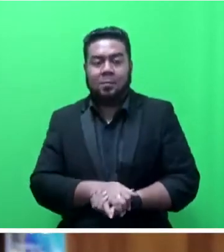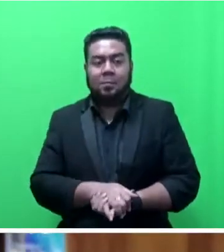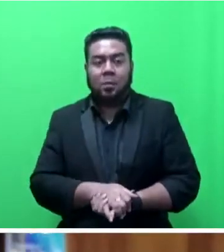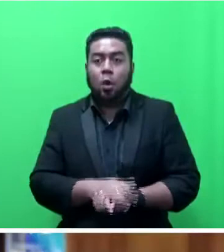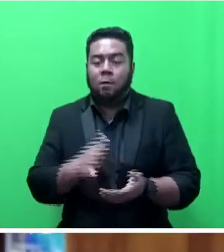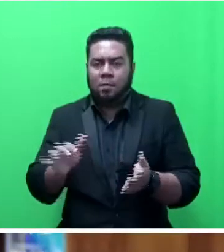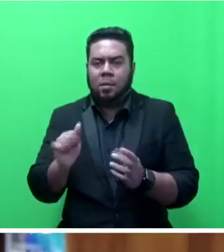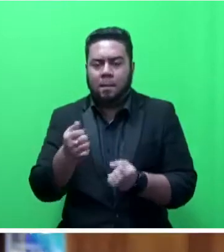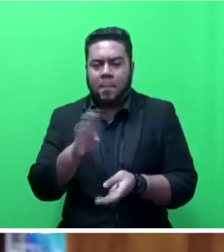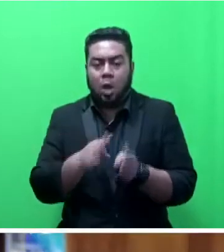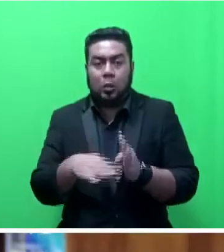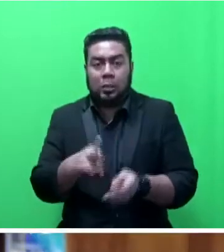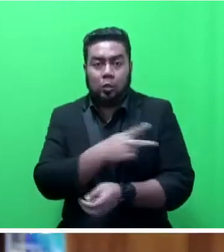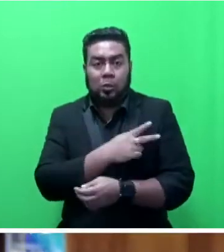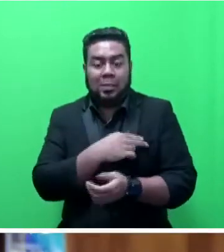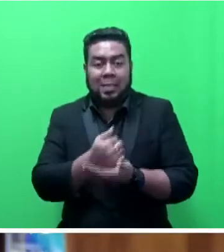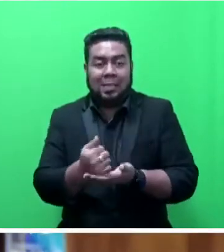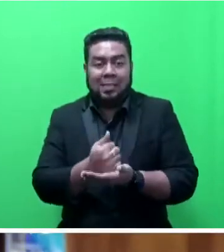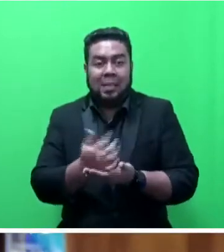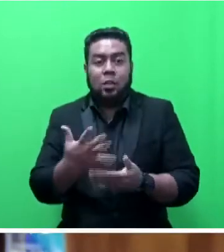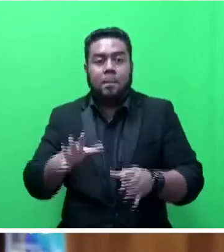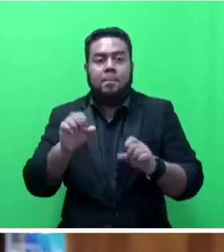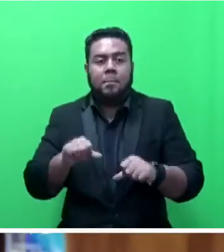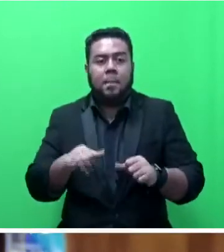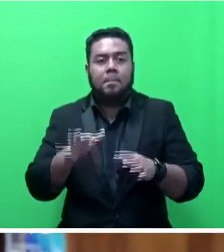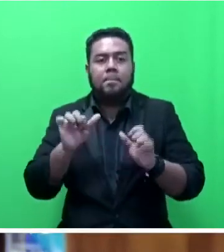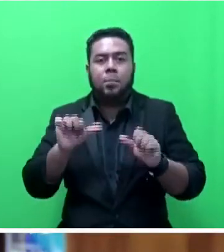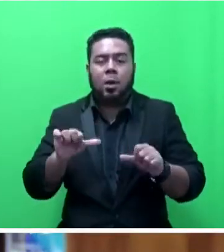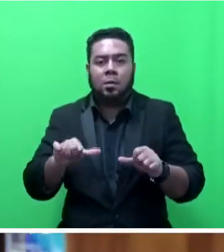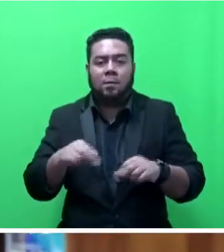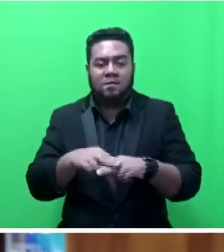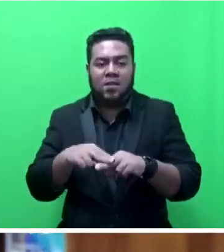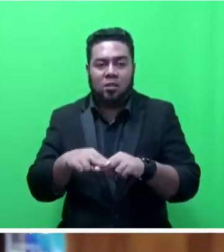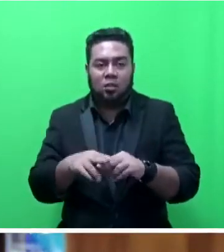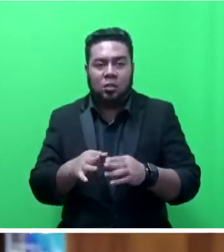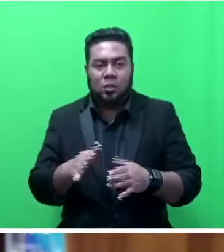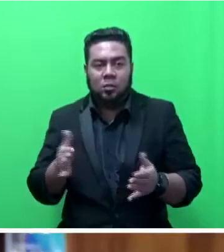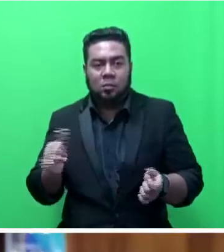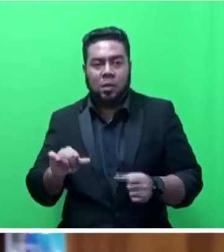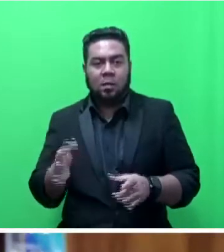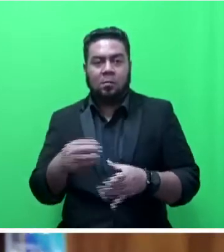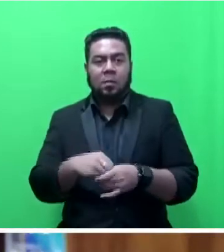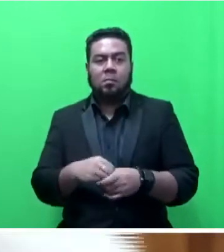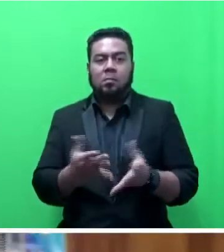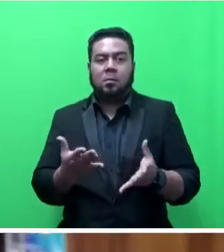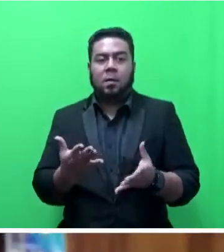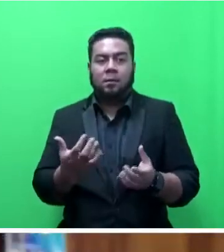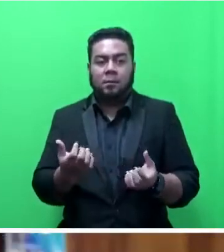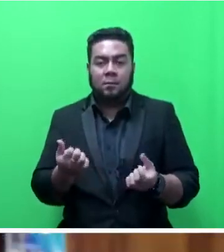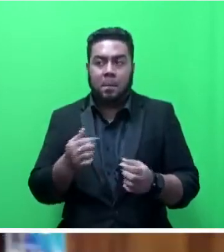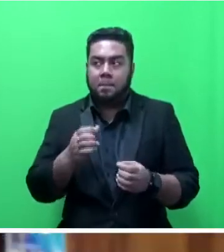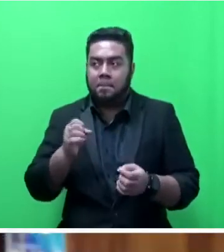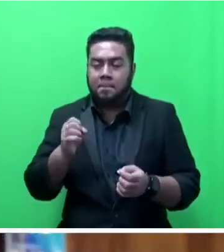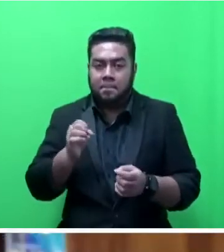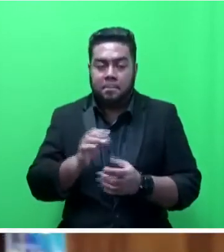Biosecurity Act 2008 and thus has the mandate to protect Fiji's borders against exotic diseases that would affect plant and animal health